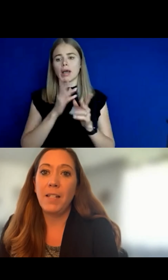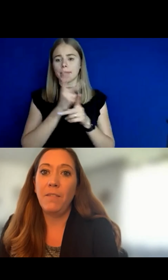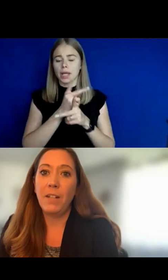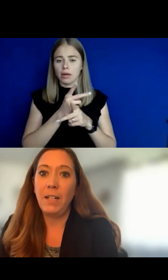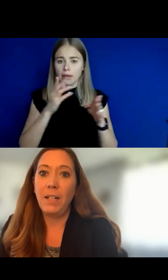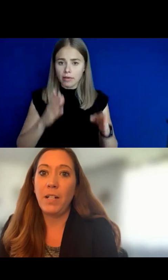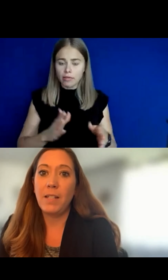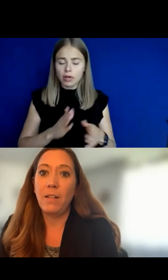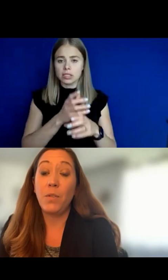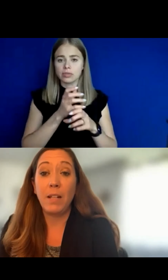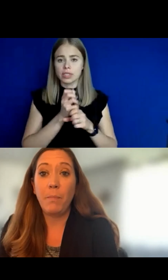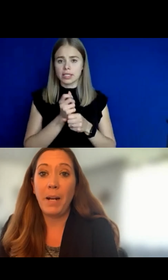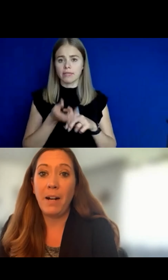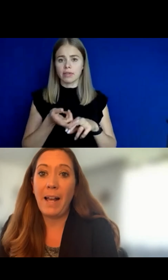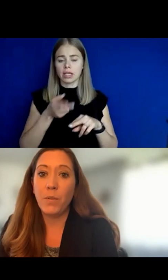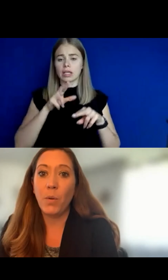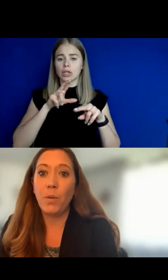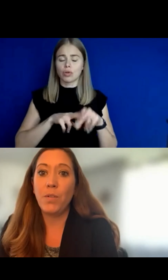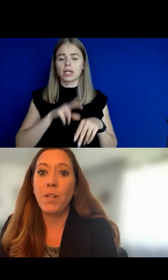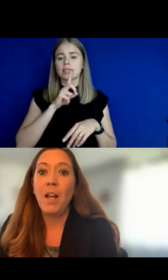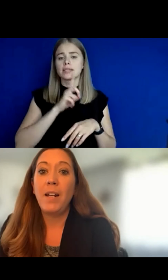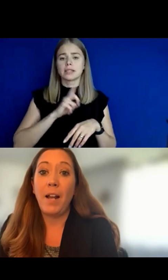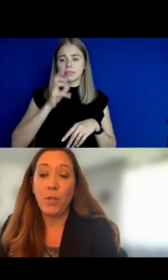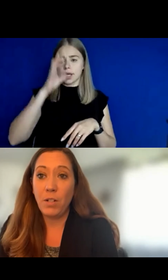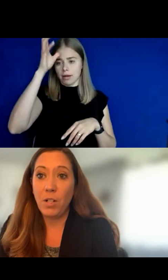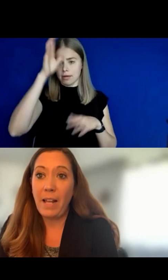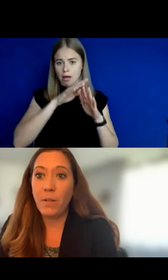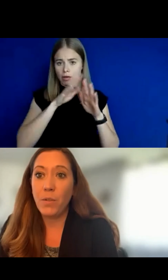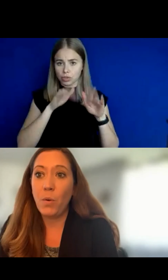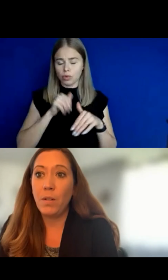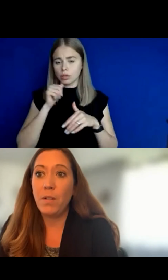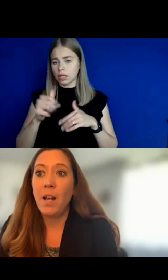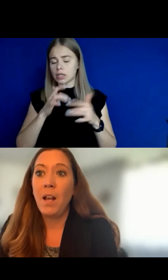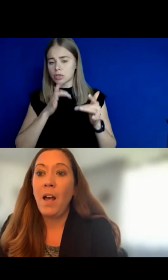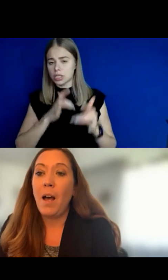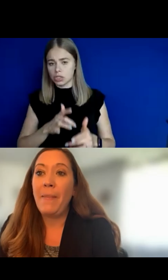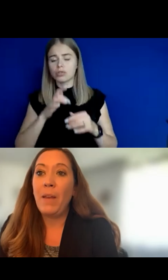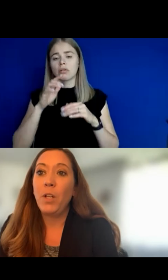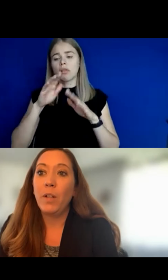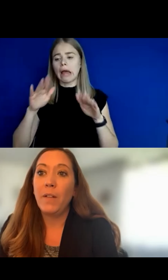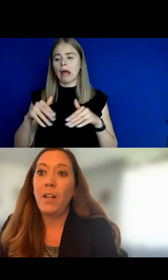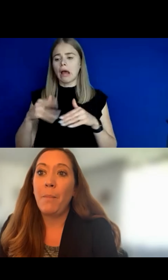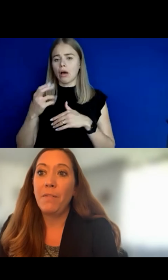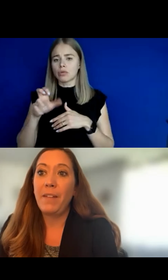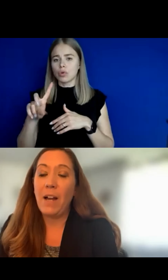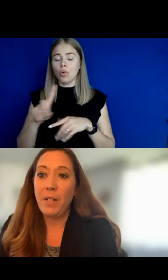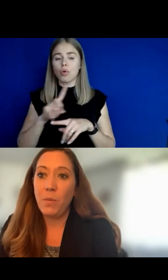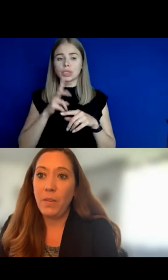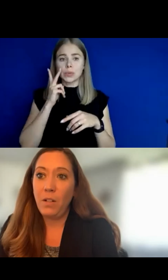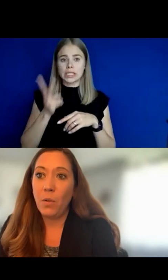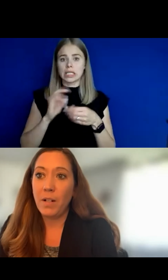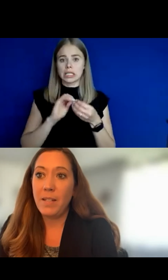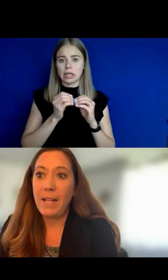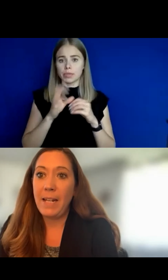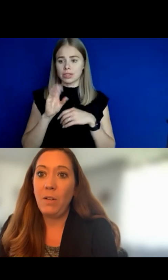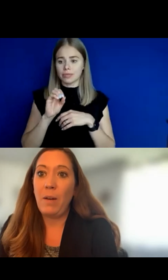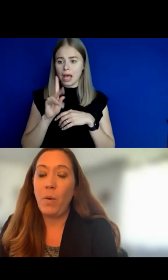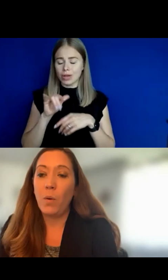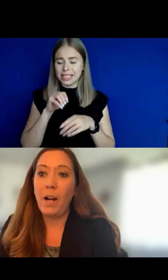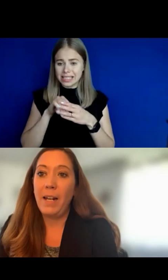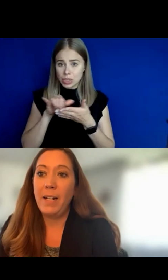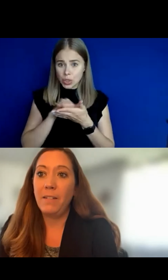very significant increase in those single parent households, non-traditional households. And then when you look at the number of counties within New York